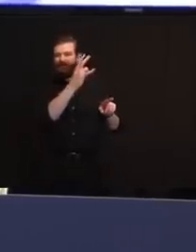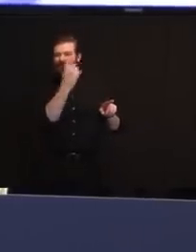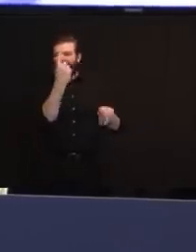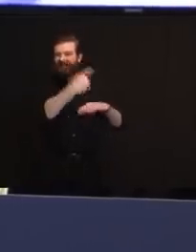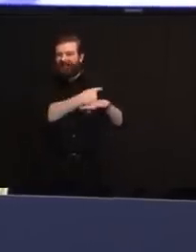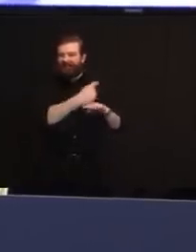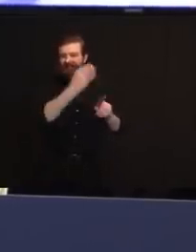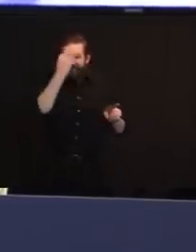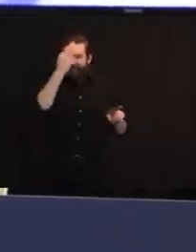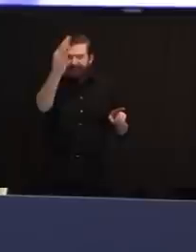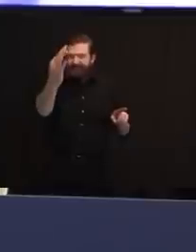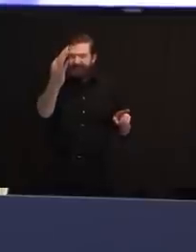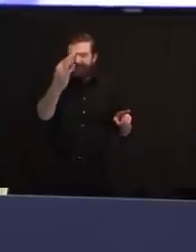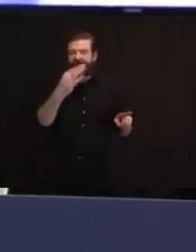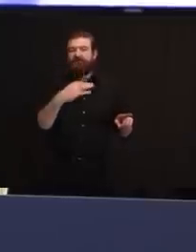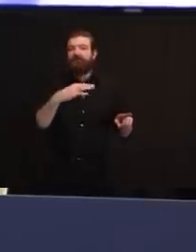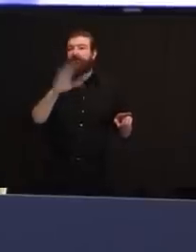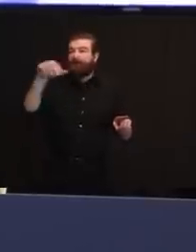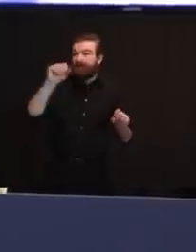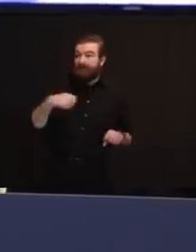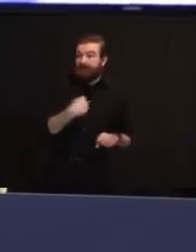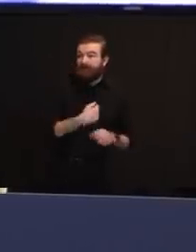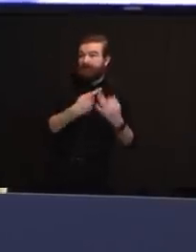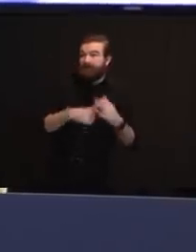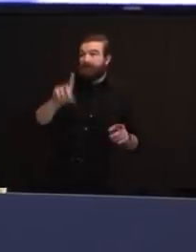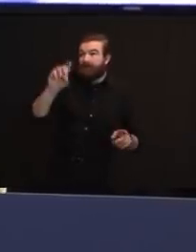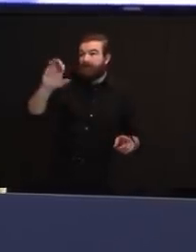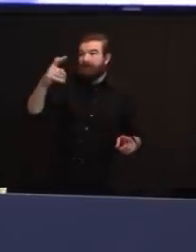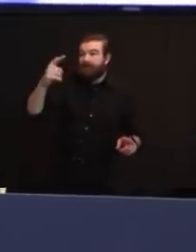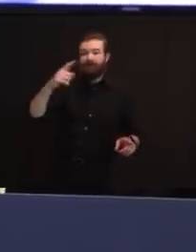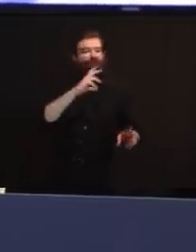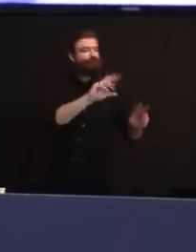You'll start on the 28th. It's as simple as that.